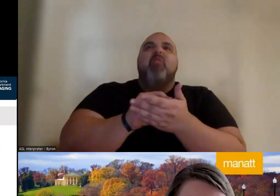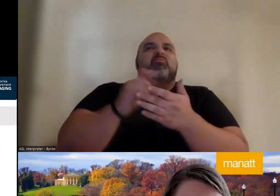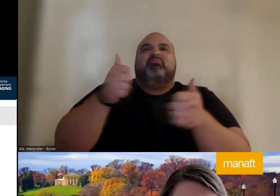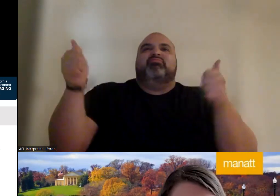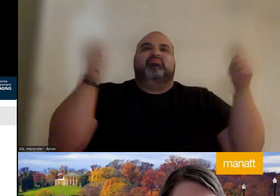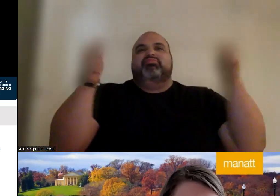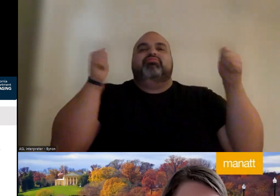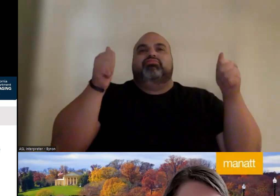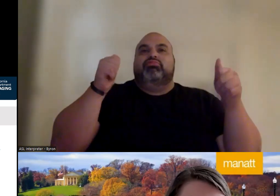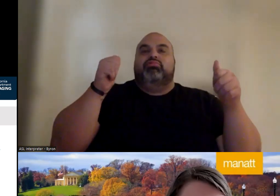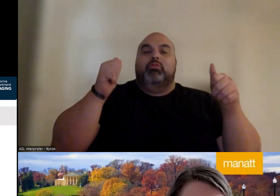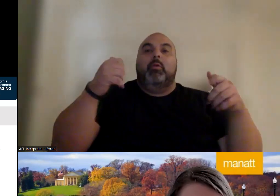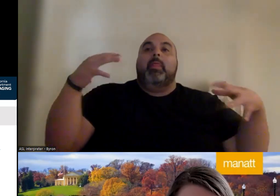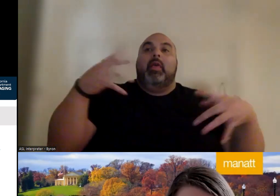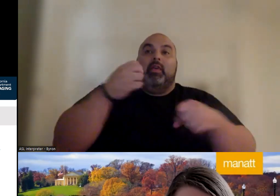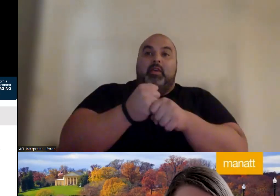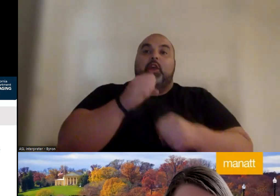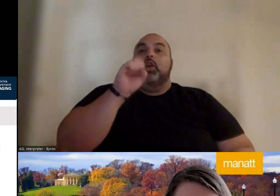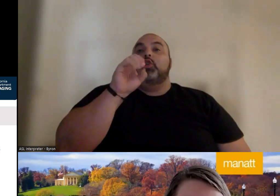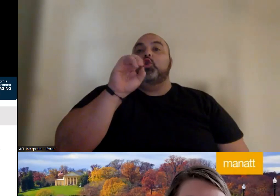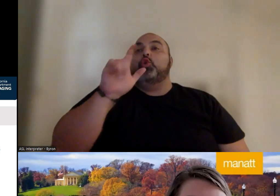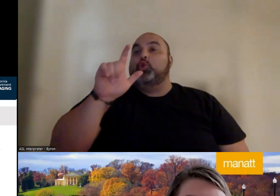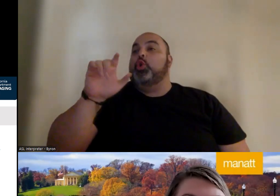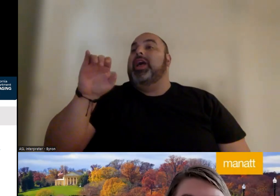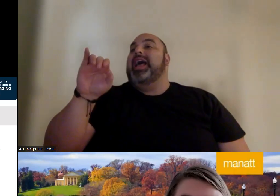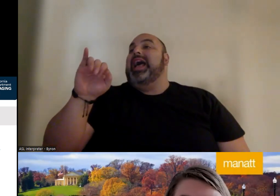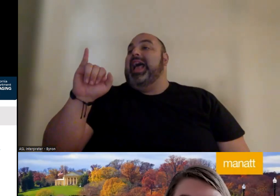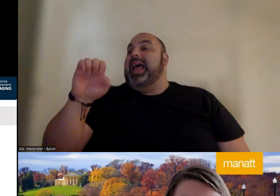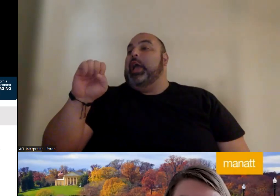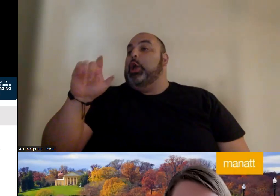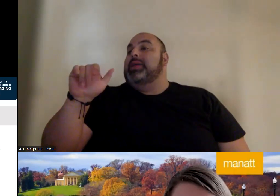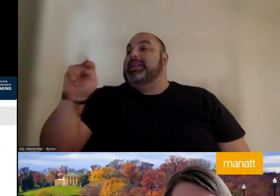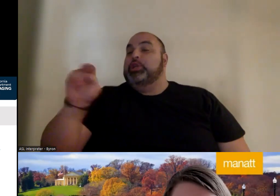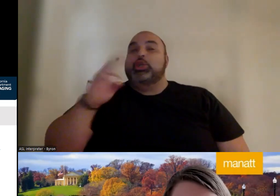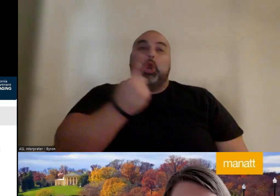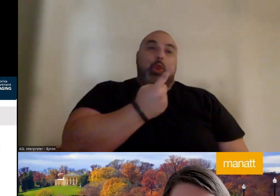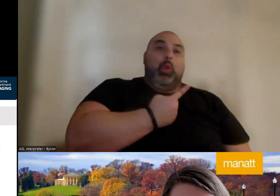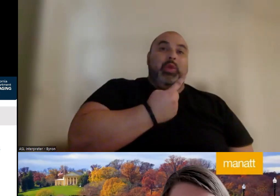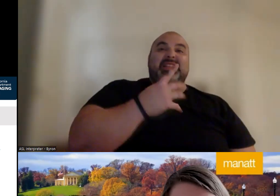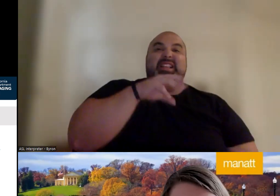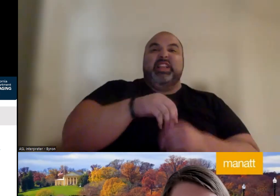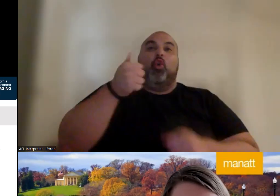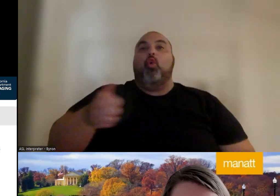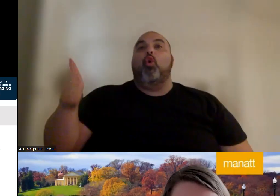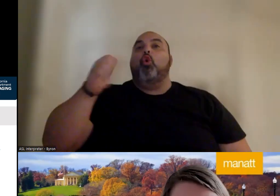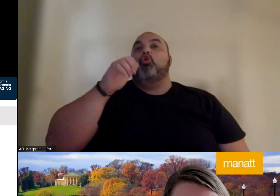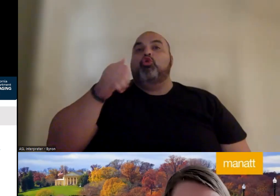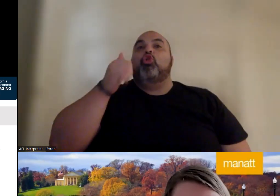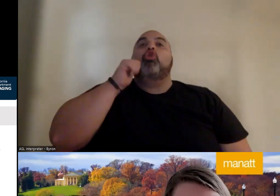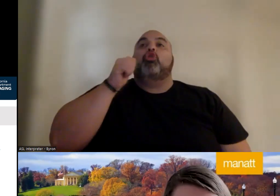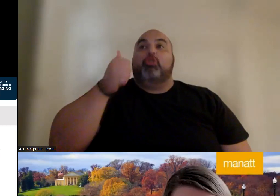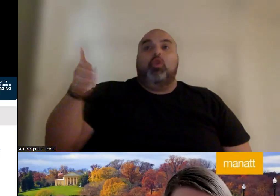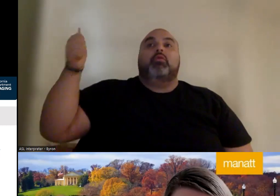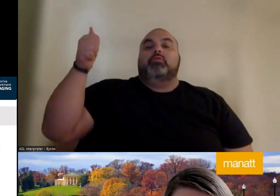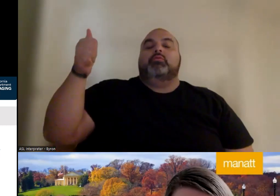impacts of social isolation and loneliness among older adults. Those include a number of adverse effects in